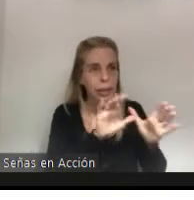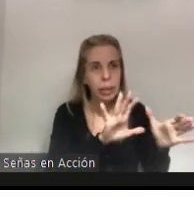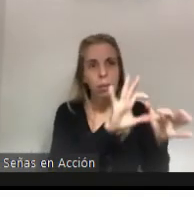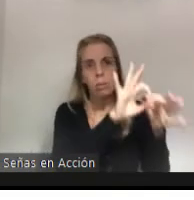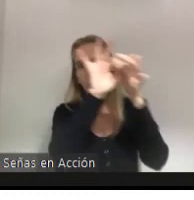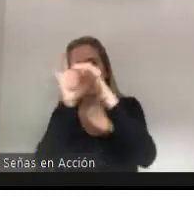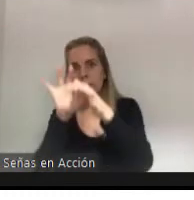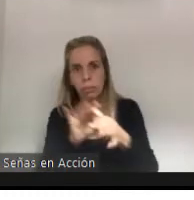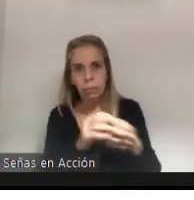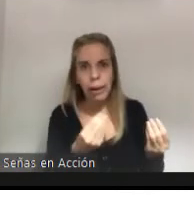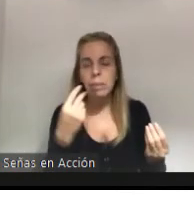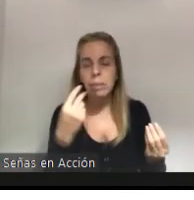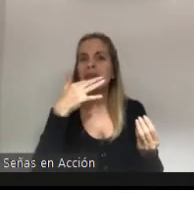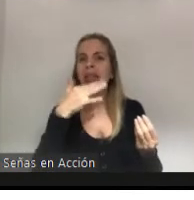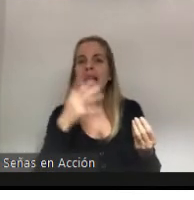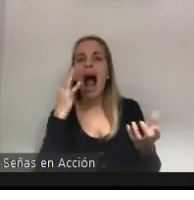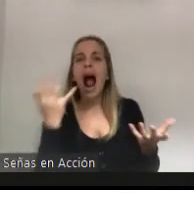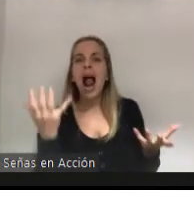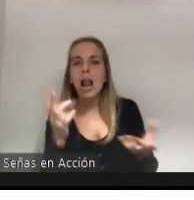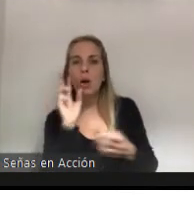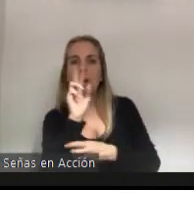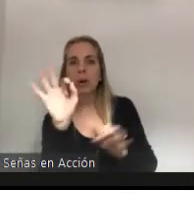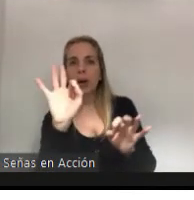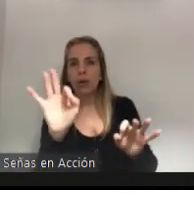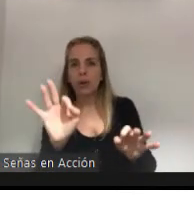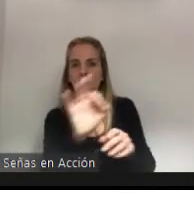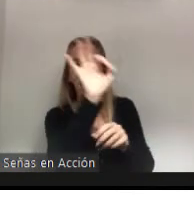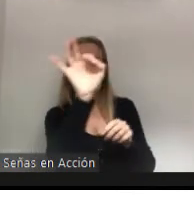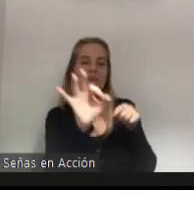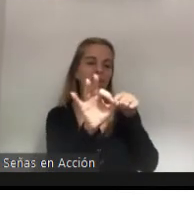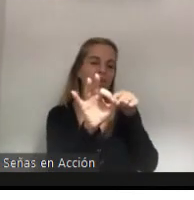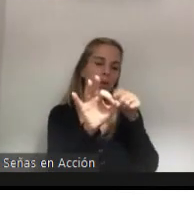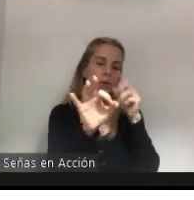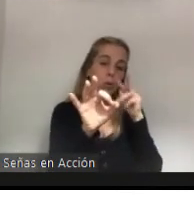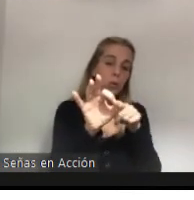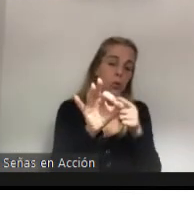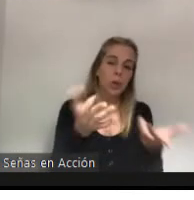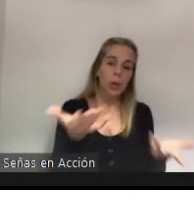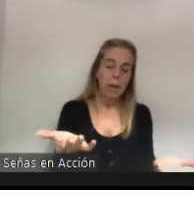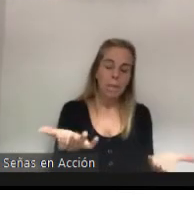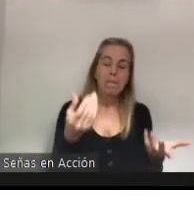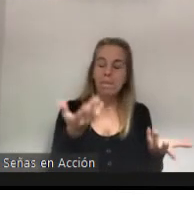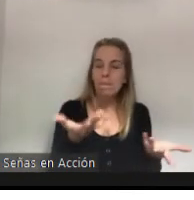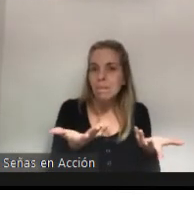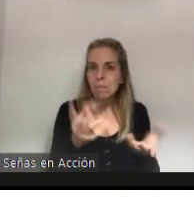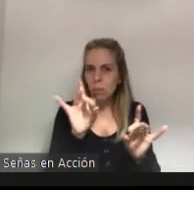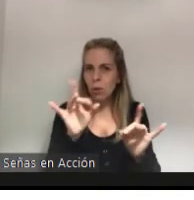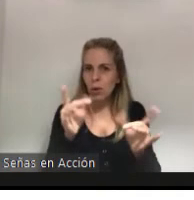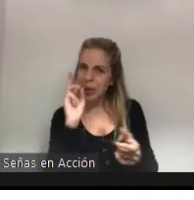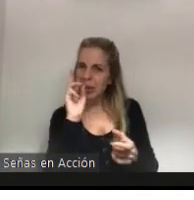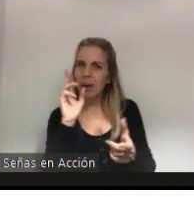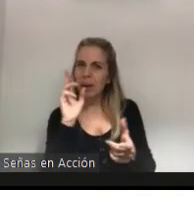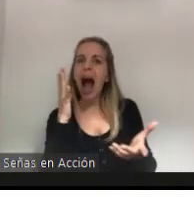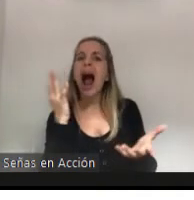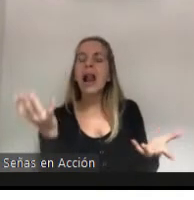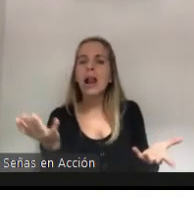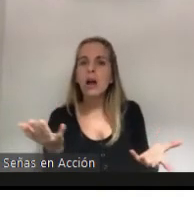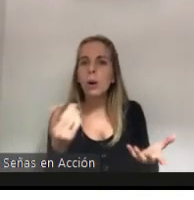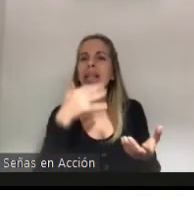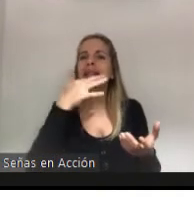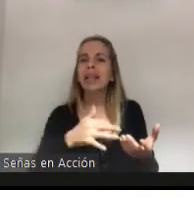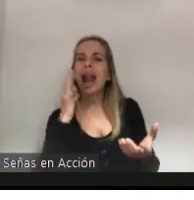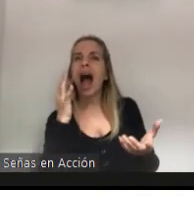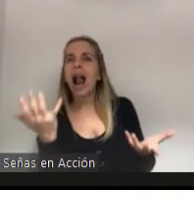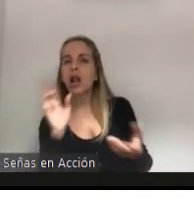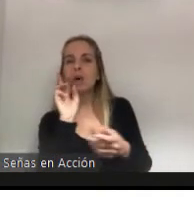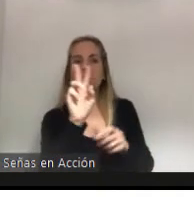are mediated in order to understand the invisible. So the level of abstraction that we are